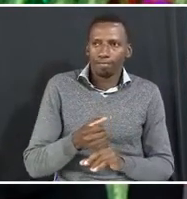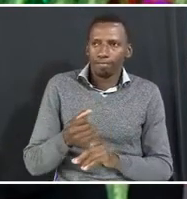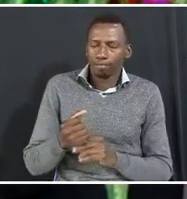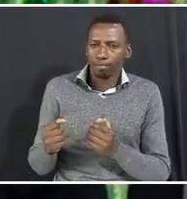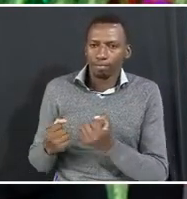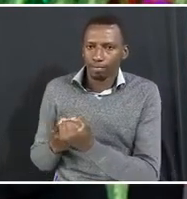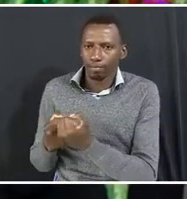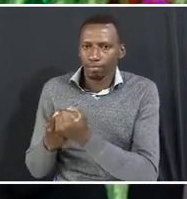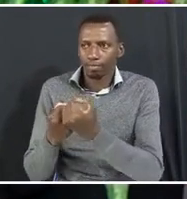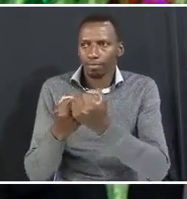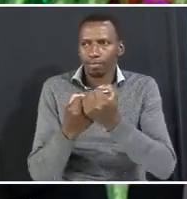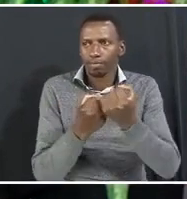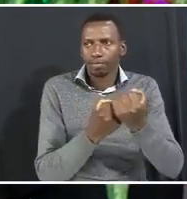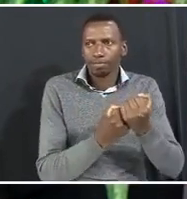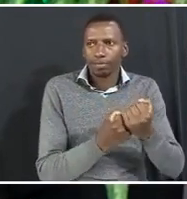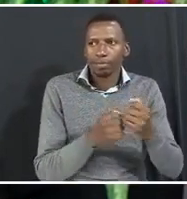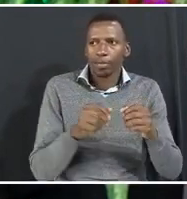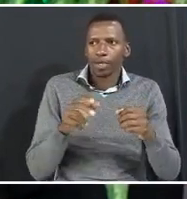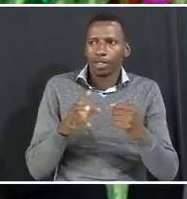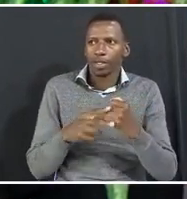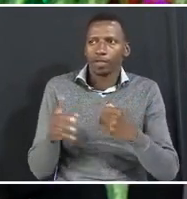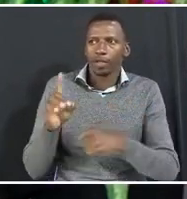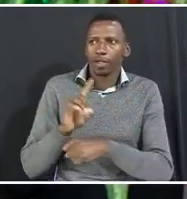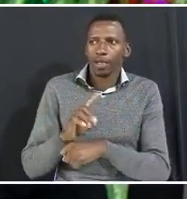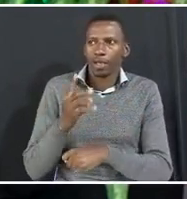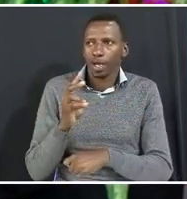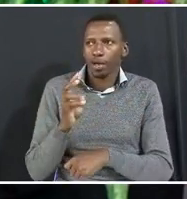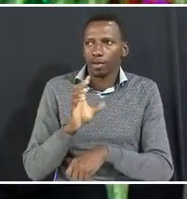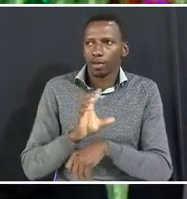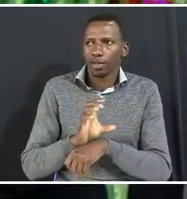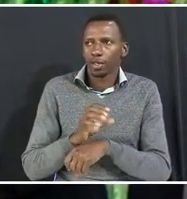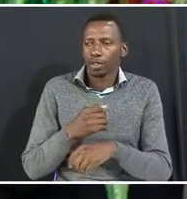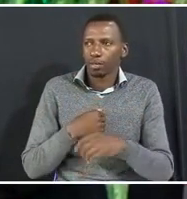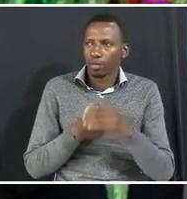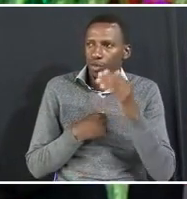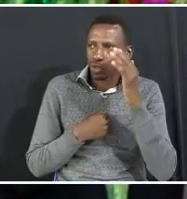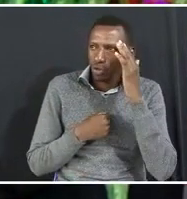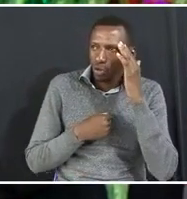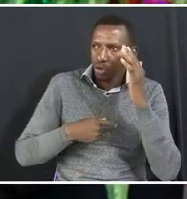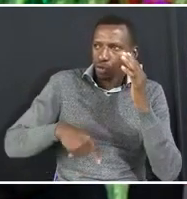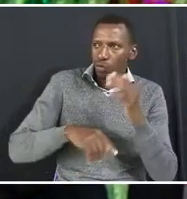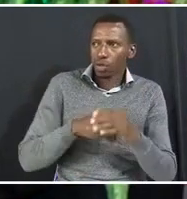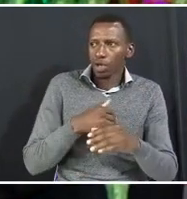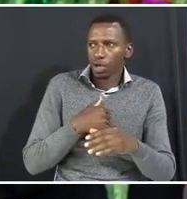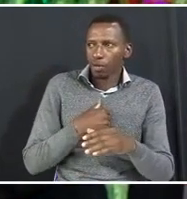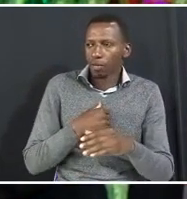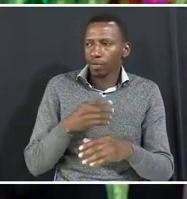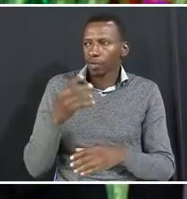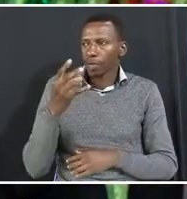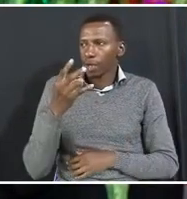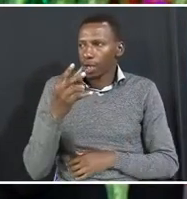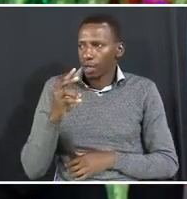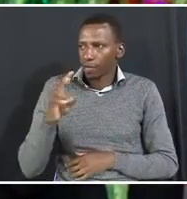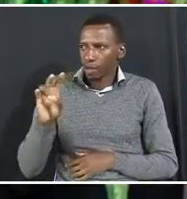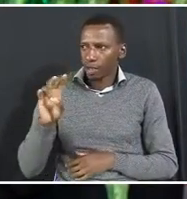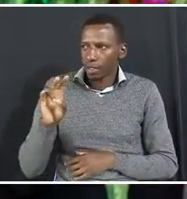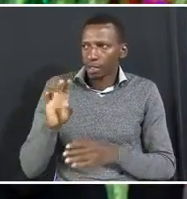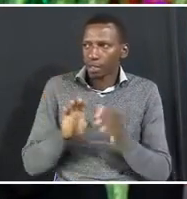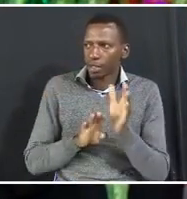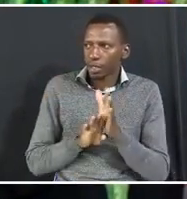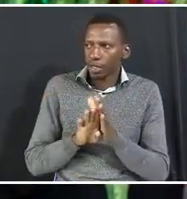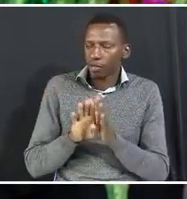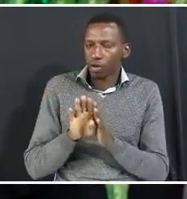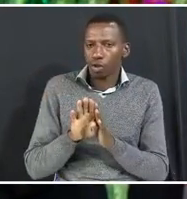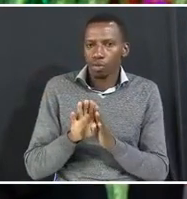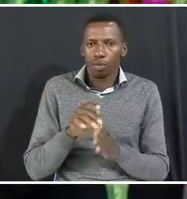ministry of the Seventh-day Adventist Church. I know we have the Adventist Development Relief Agency, which also does